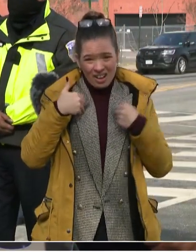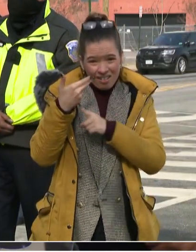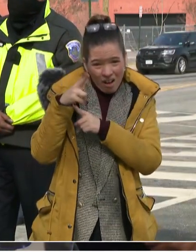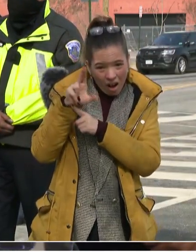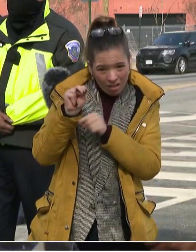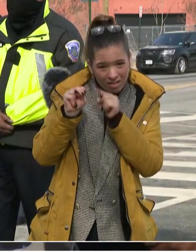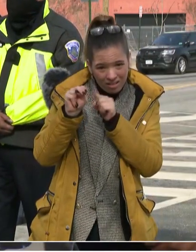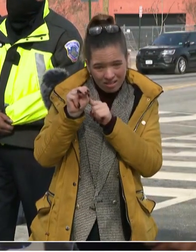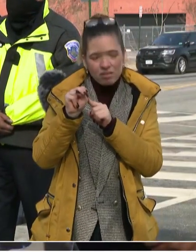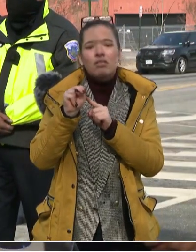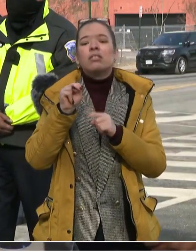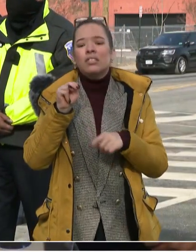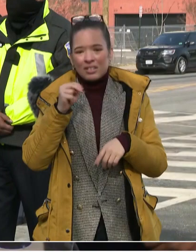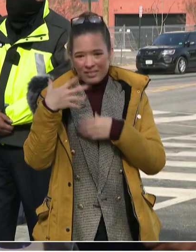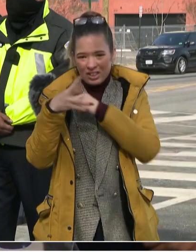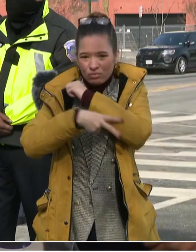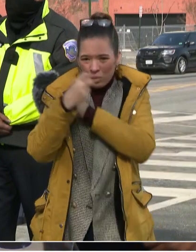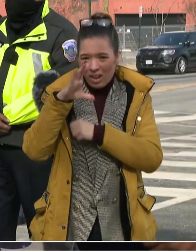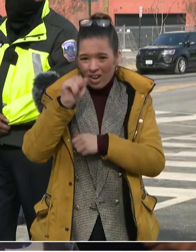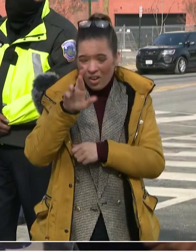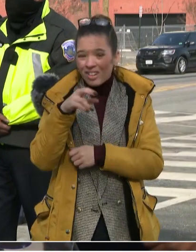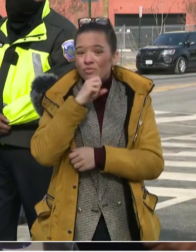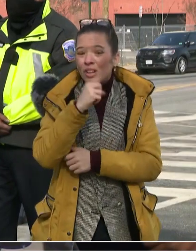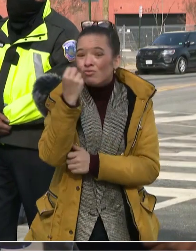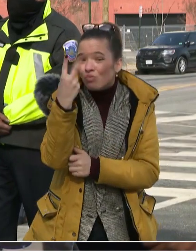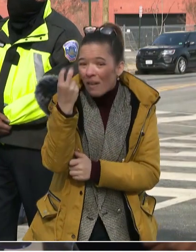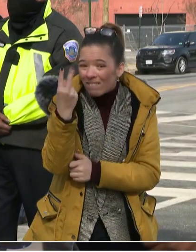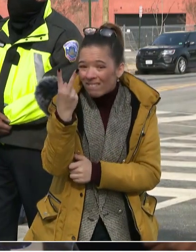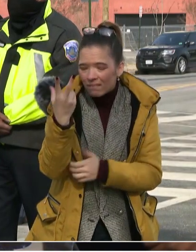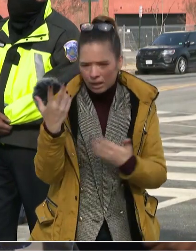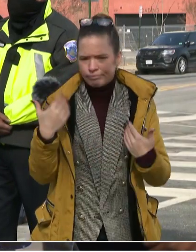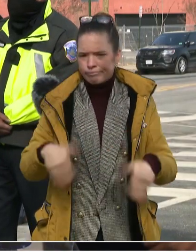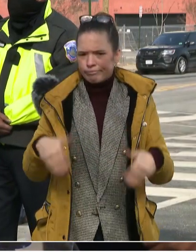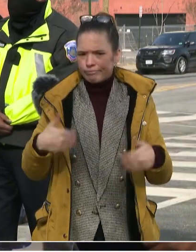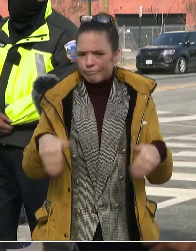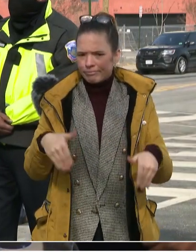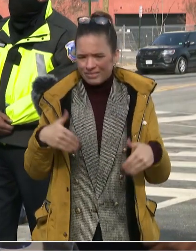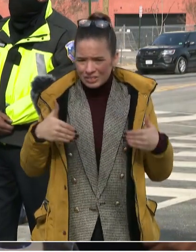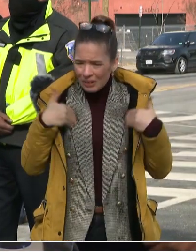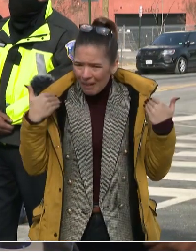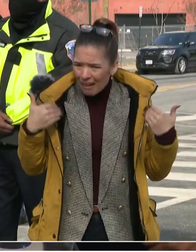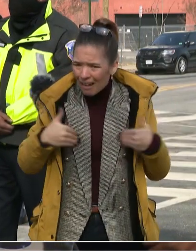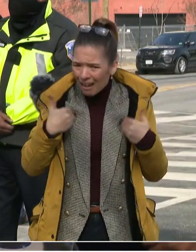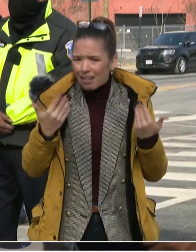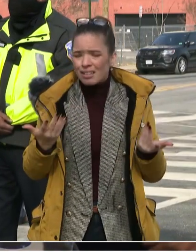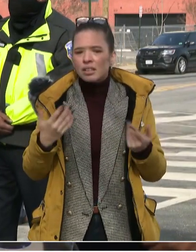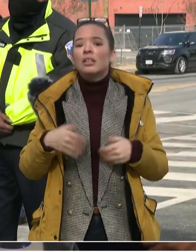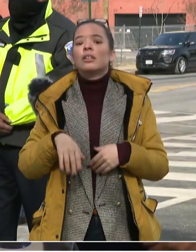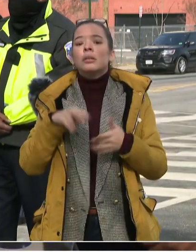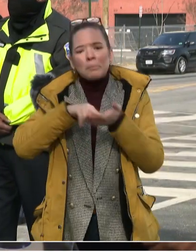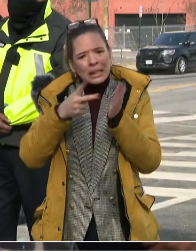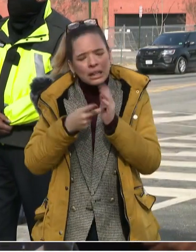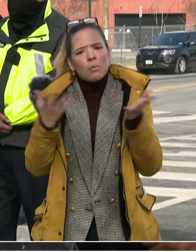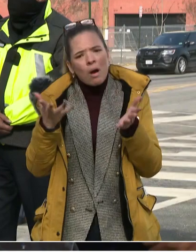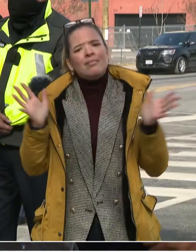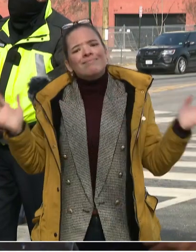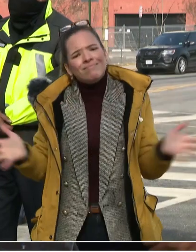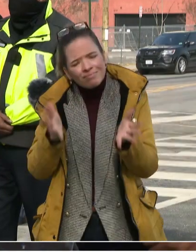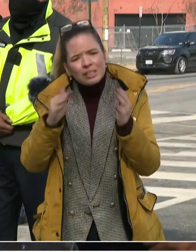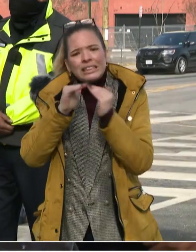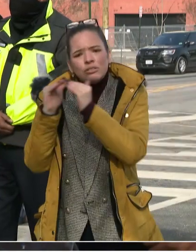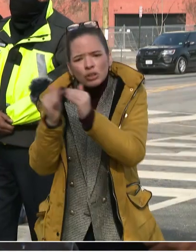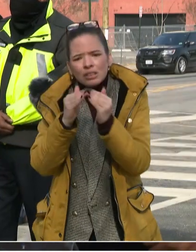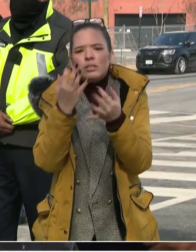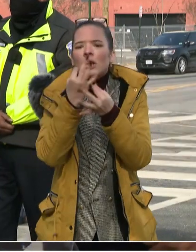old. And so we understand that our government has an obligation to promote both justice and freedom. We've talked a lot